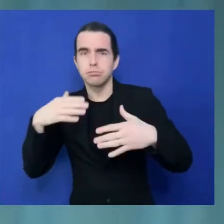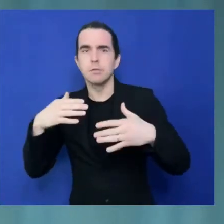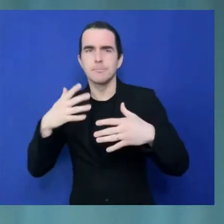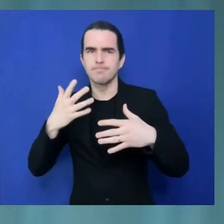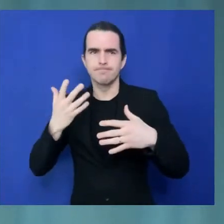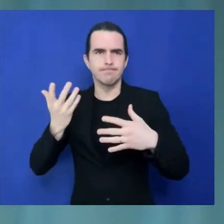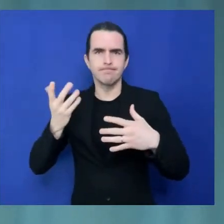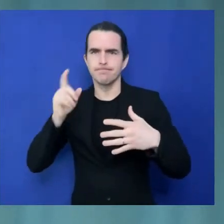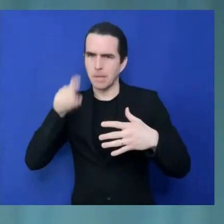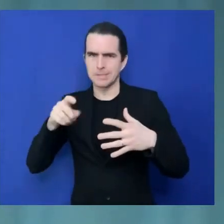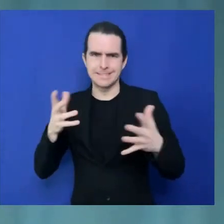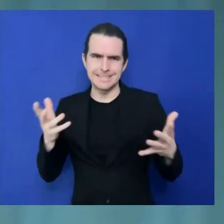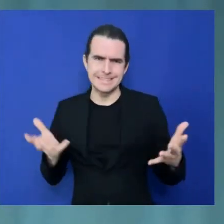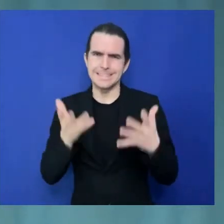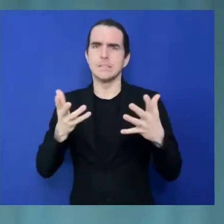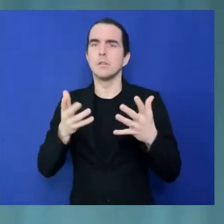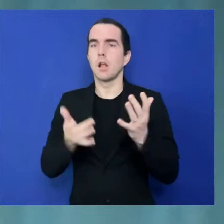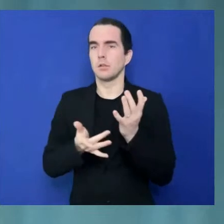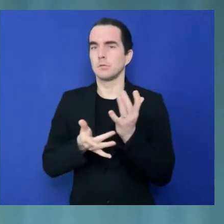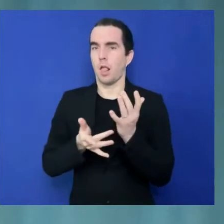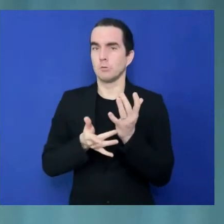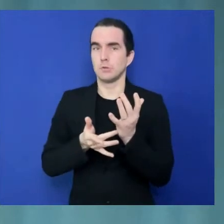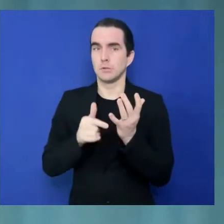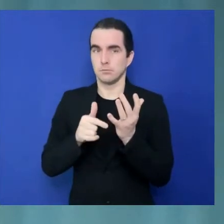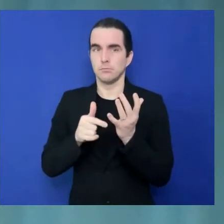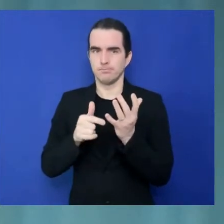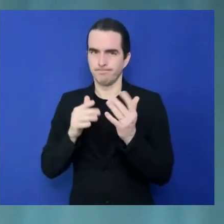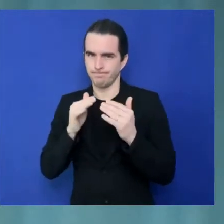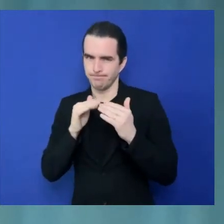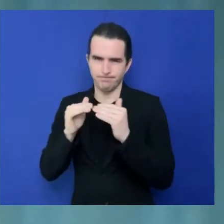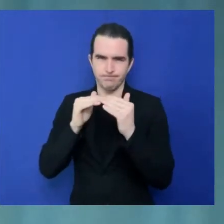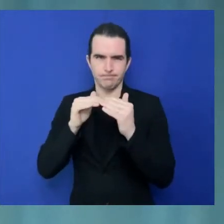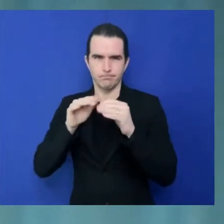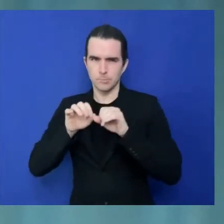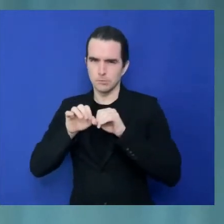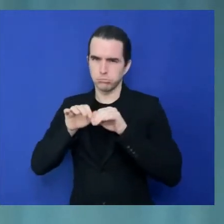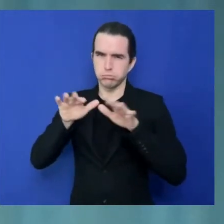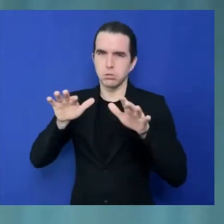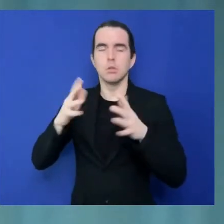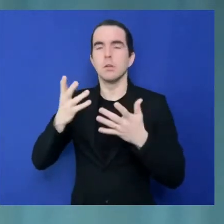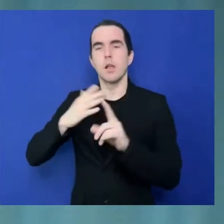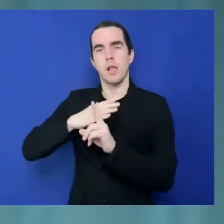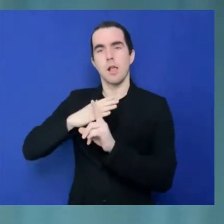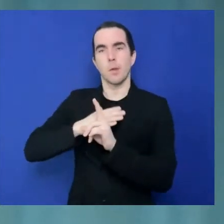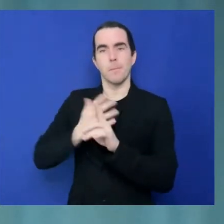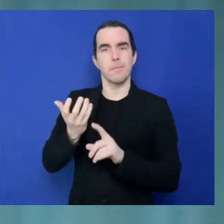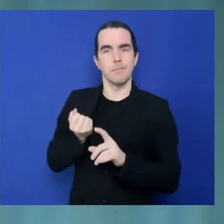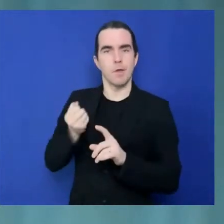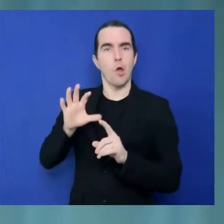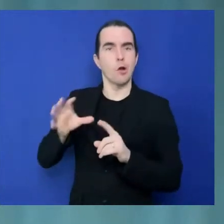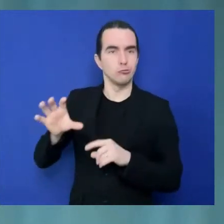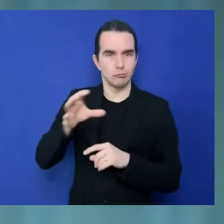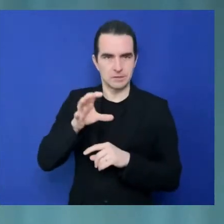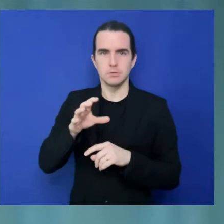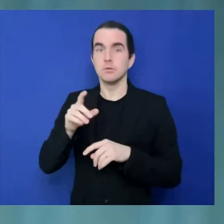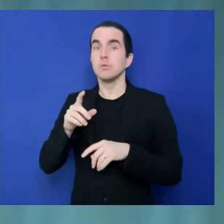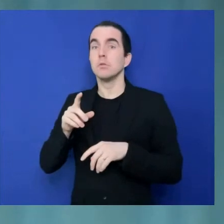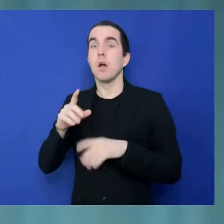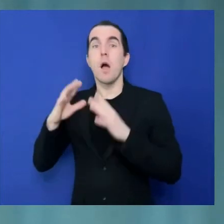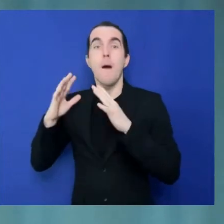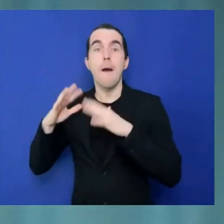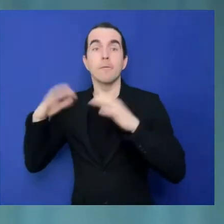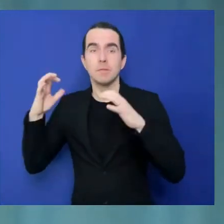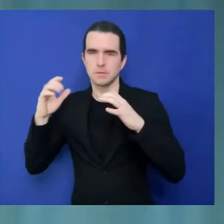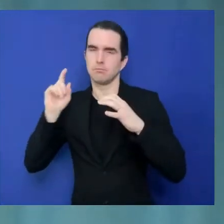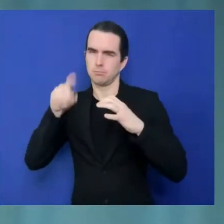challenges. Together, we must also address the discrimination, stigmatization, complacency, and resistance that too often stand